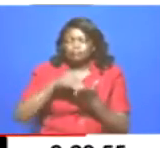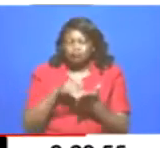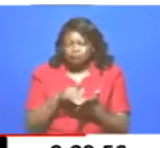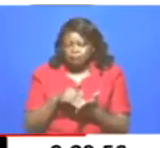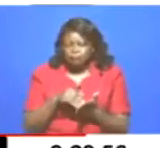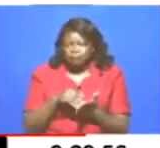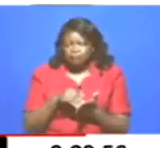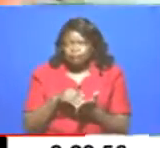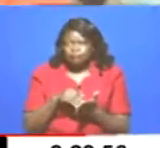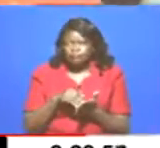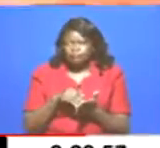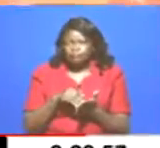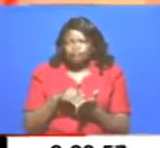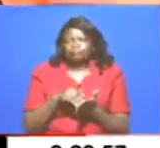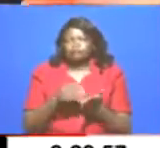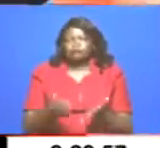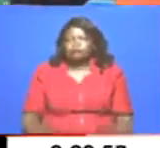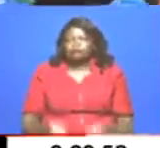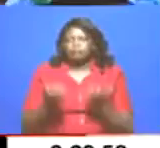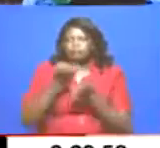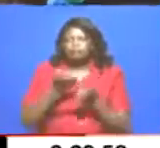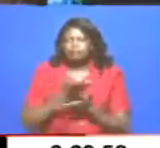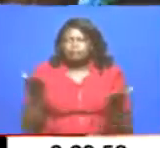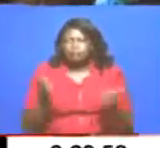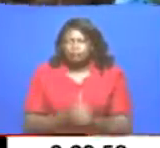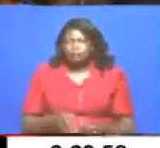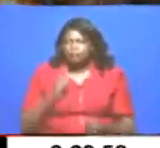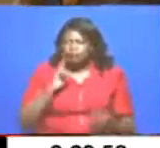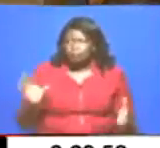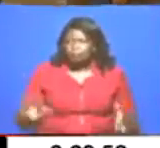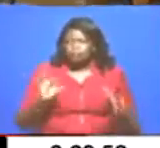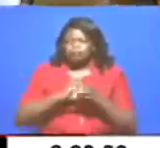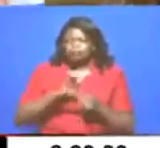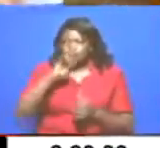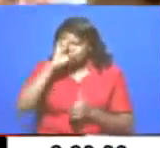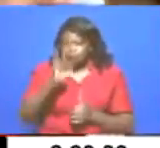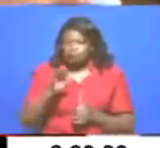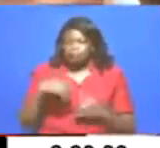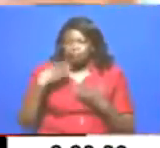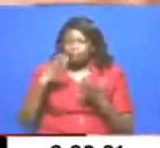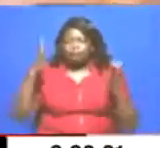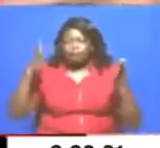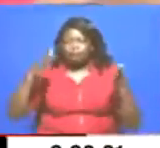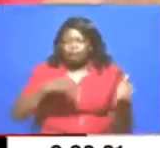are at the center of reviving the economy. They said the alliance is keen on providing a bigger platform for women.